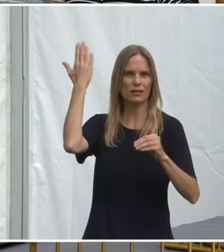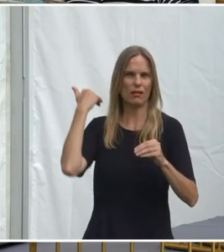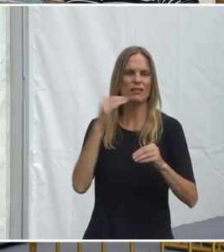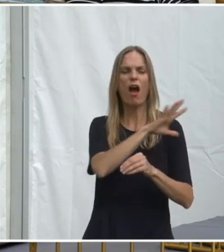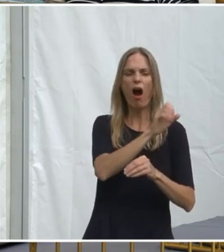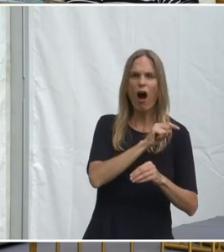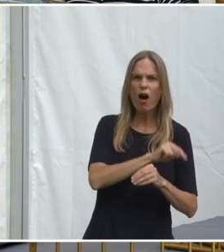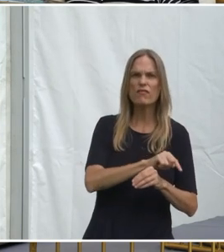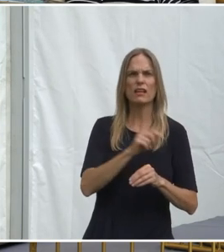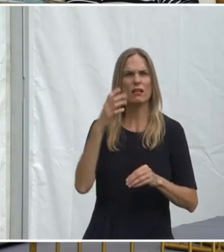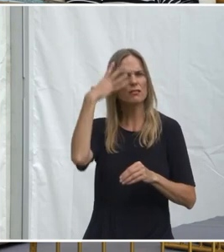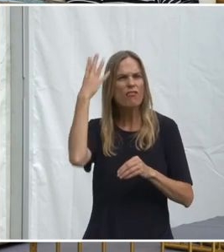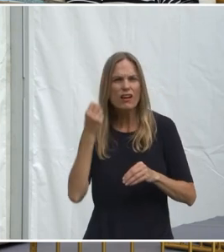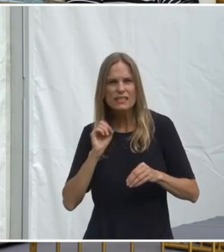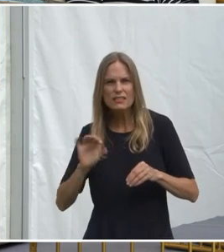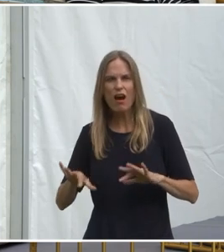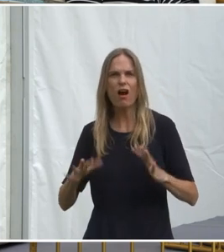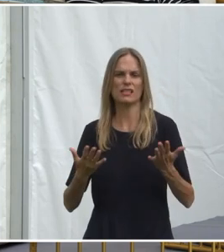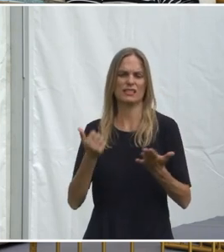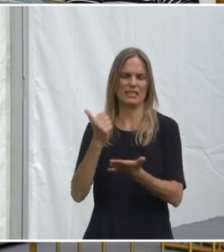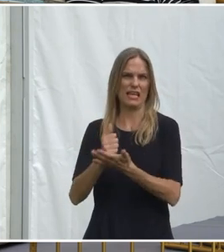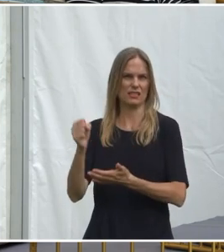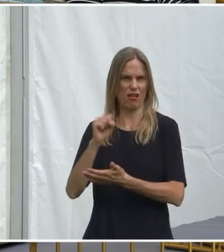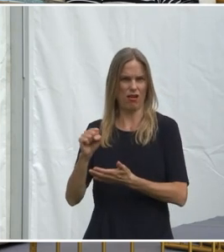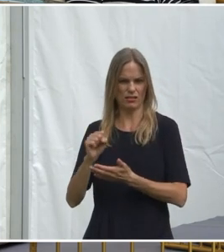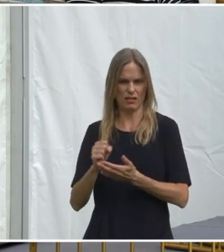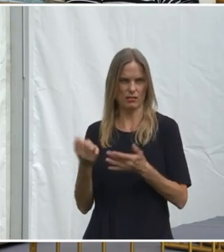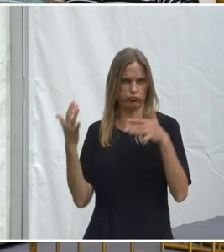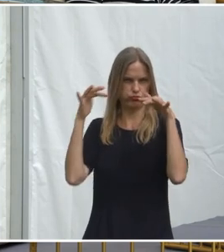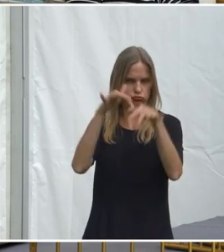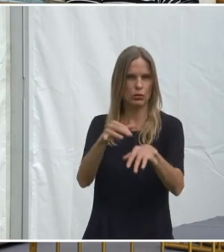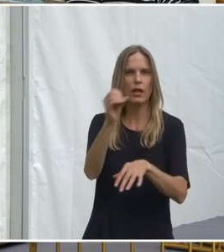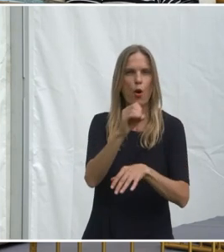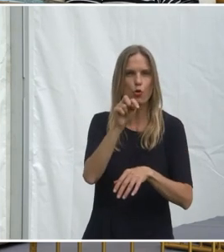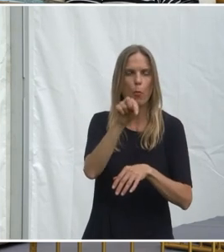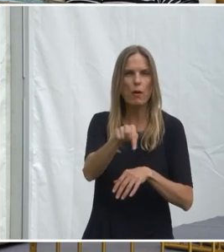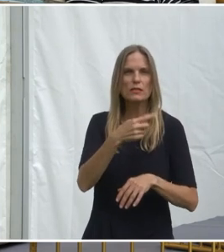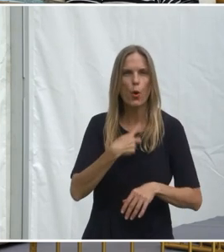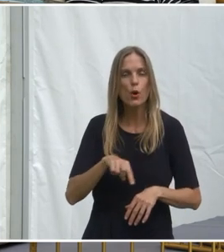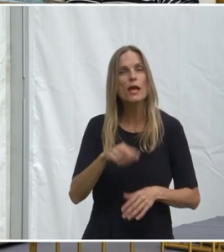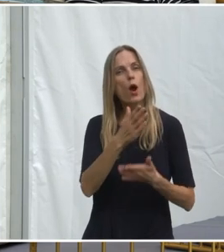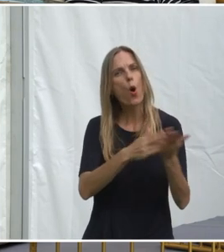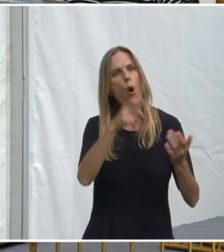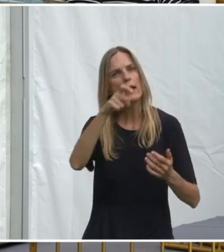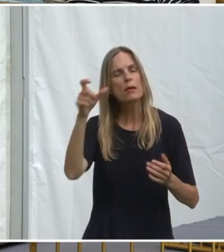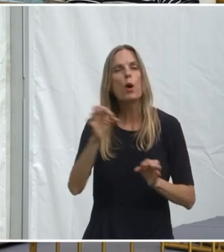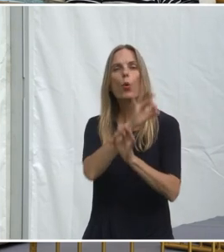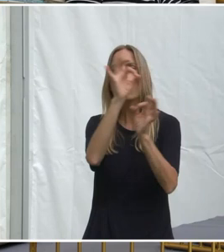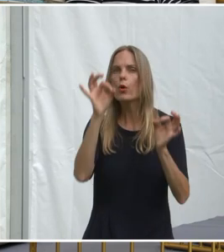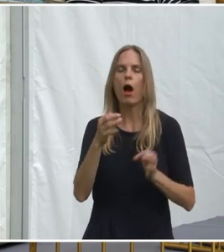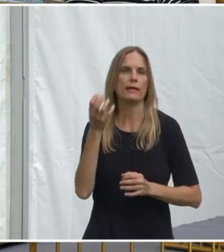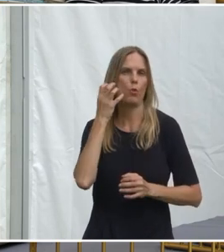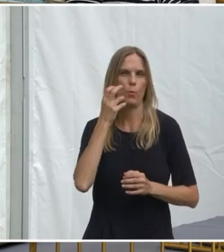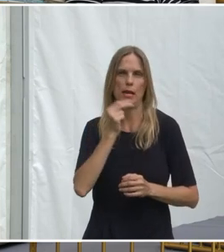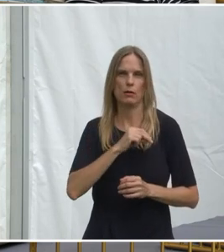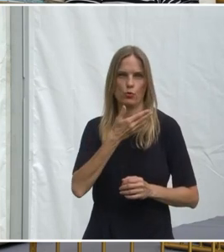Africa, Afghanistan, Central Asia, and so on. There was a certain number of people who were never using mobile phone. They